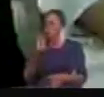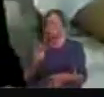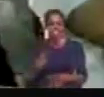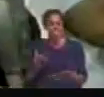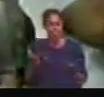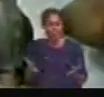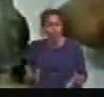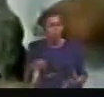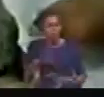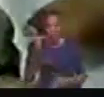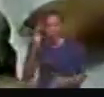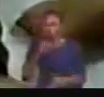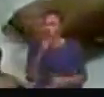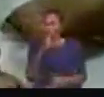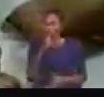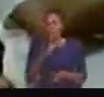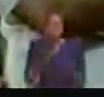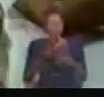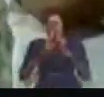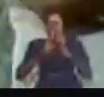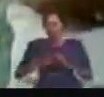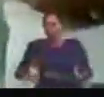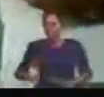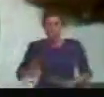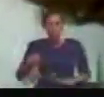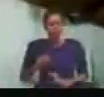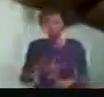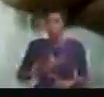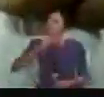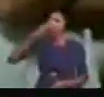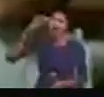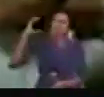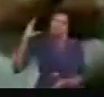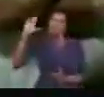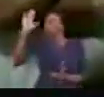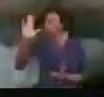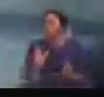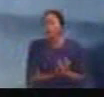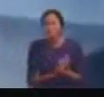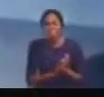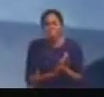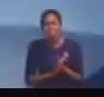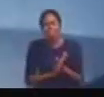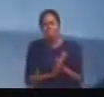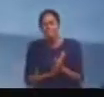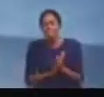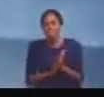this place. We won't be quiet. We shout out of your